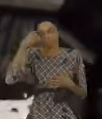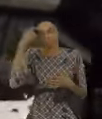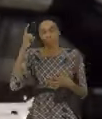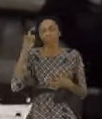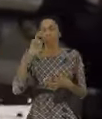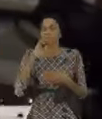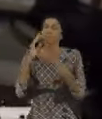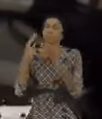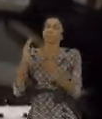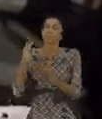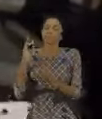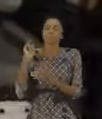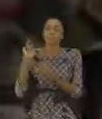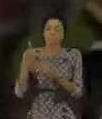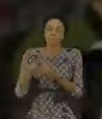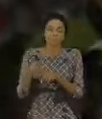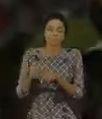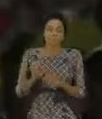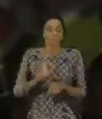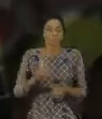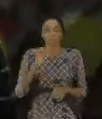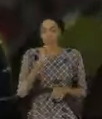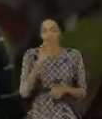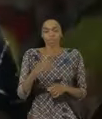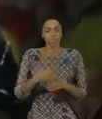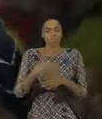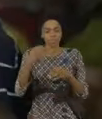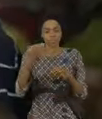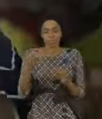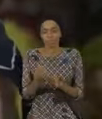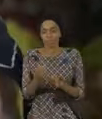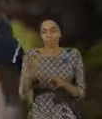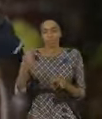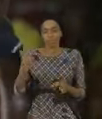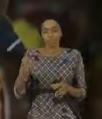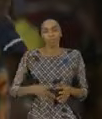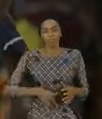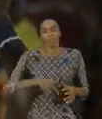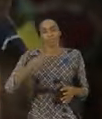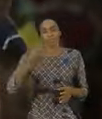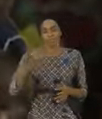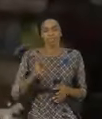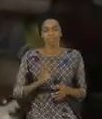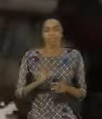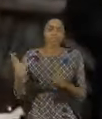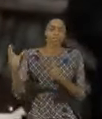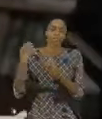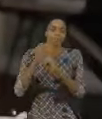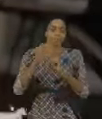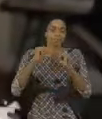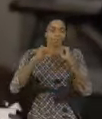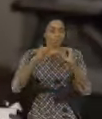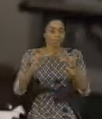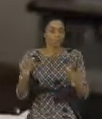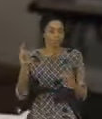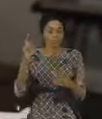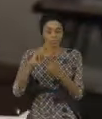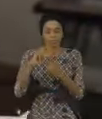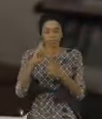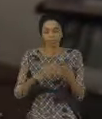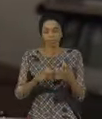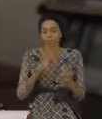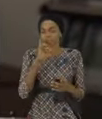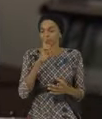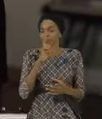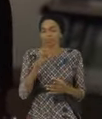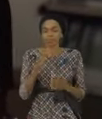there too. I won't be formed by feelings, I'll hold fast to what is true.